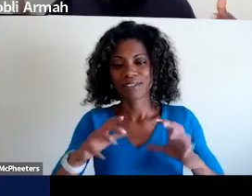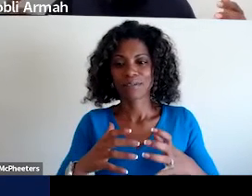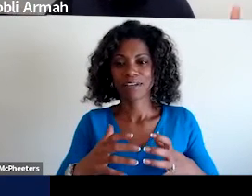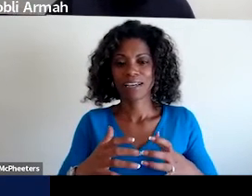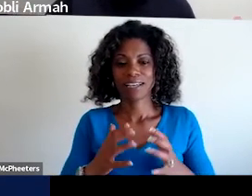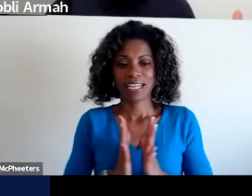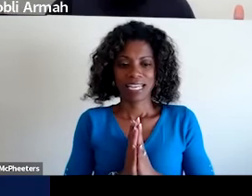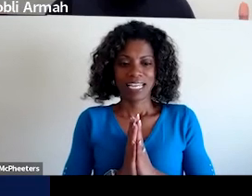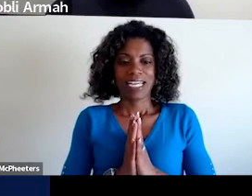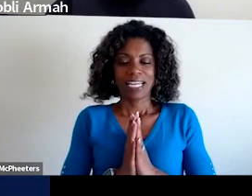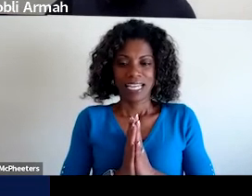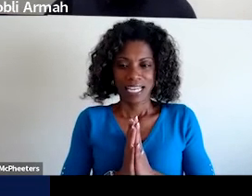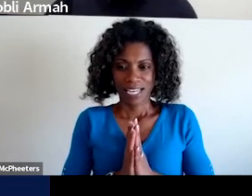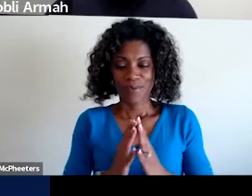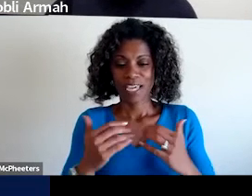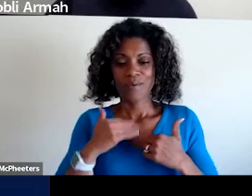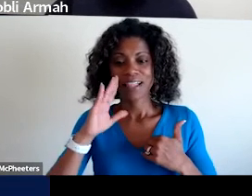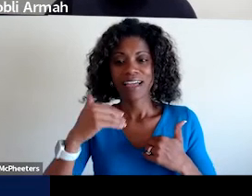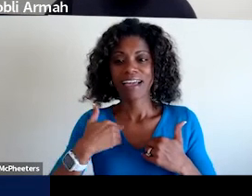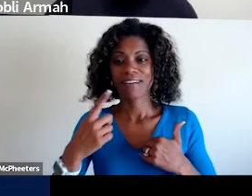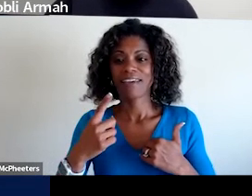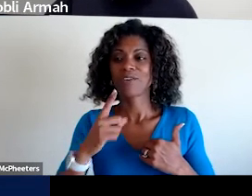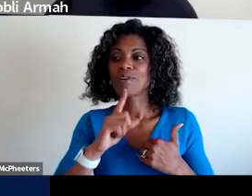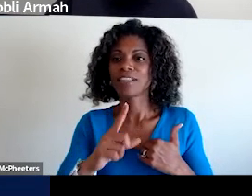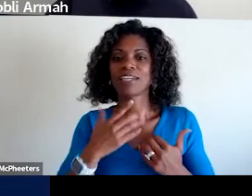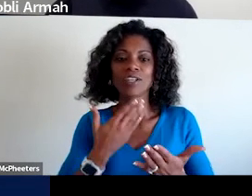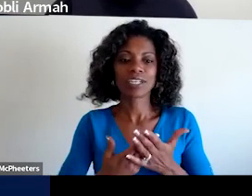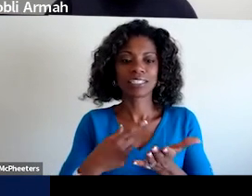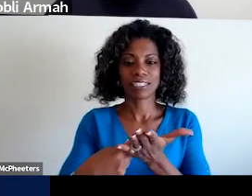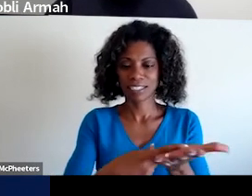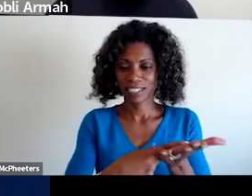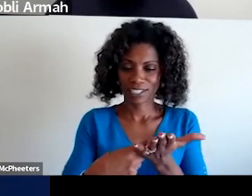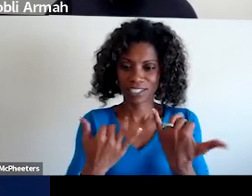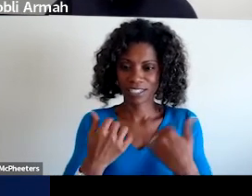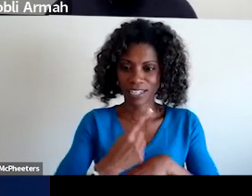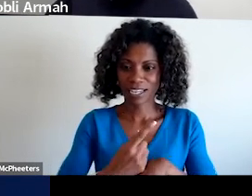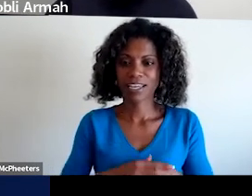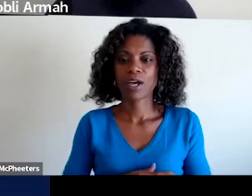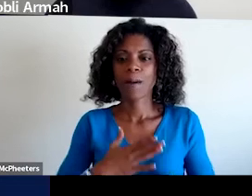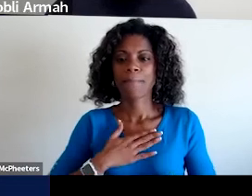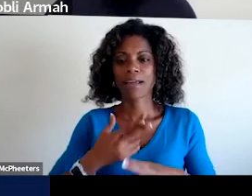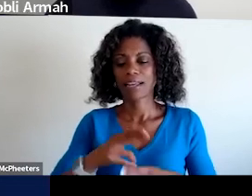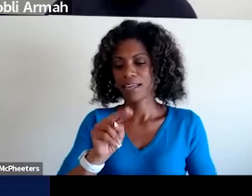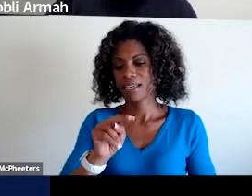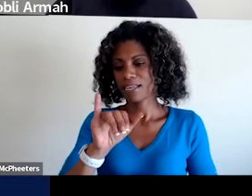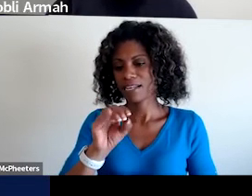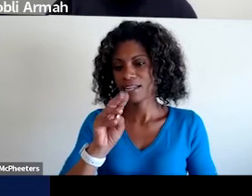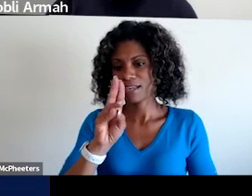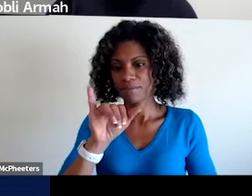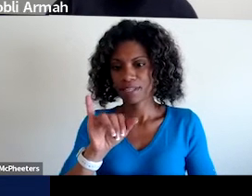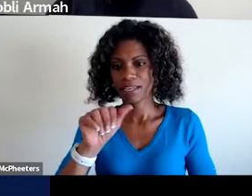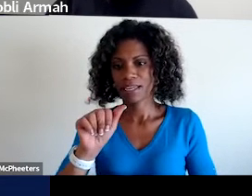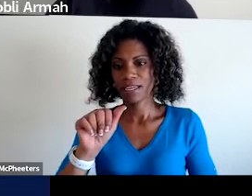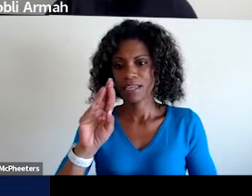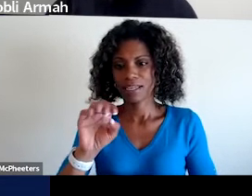want to have a very lively discussion today about a topic that is ever important. First and foremost, my name is Niiobli, Armah IV, he, him.